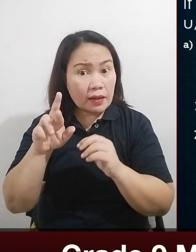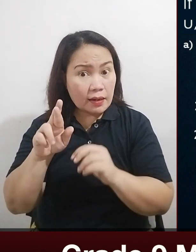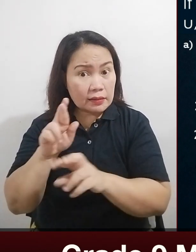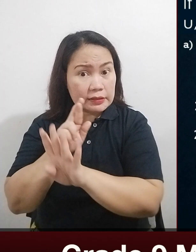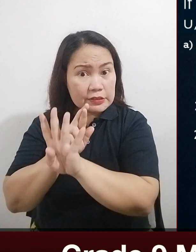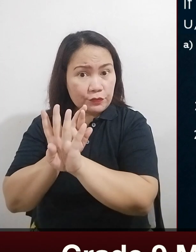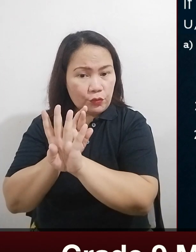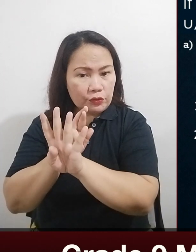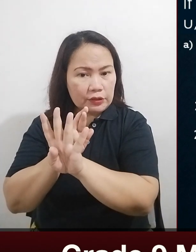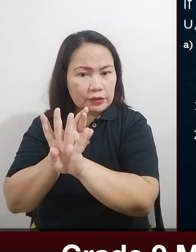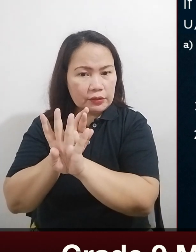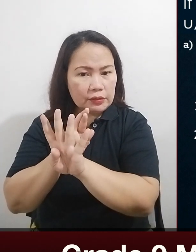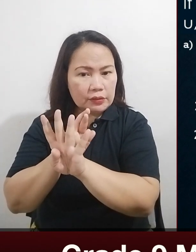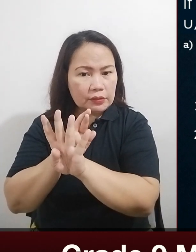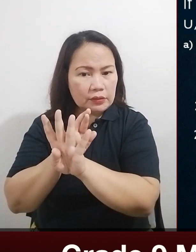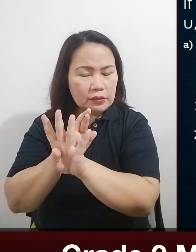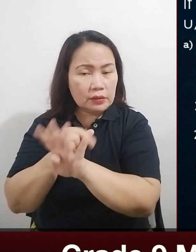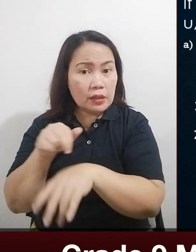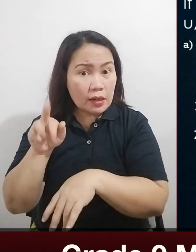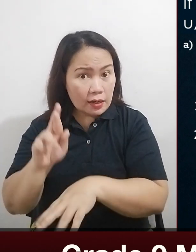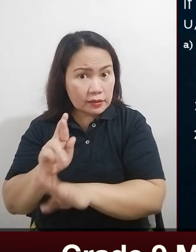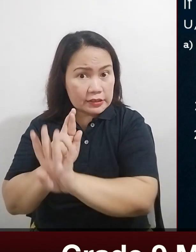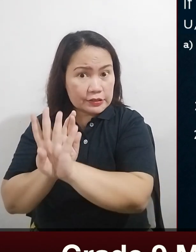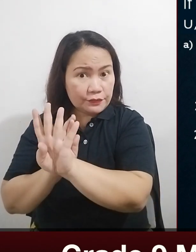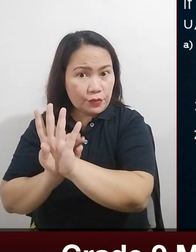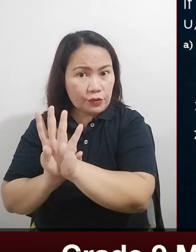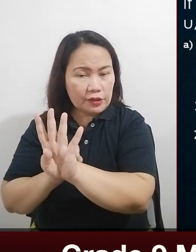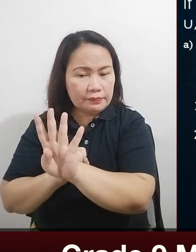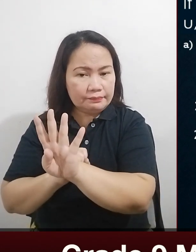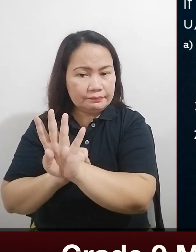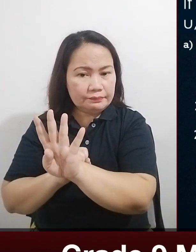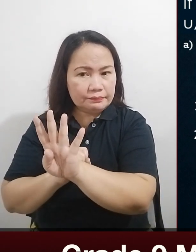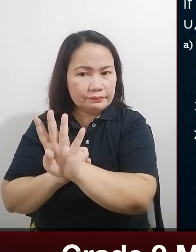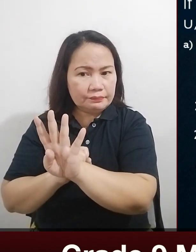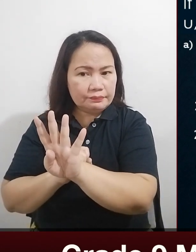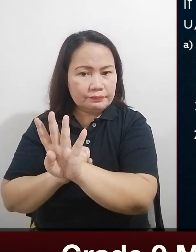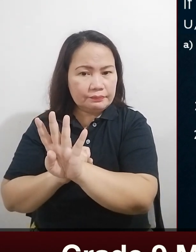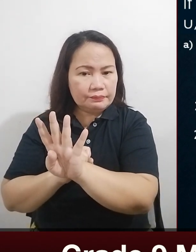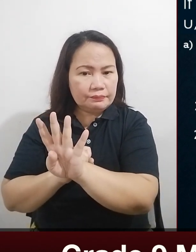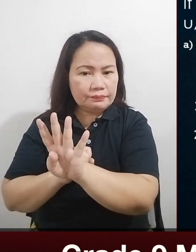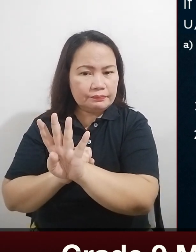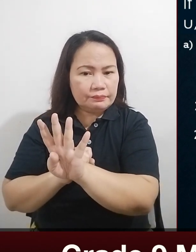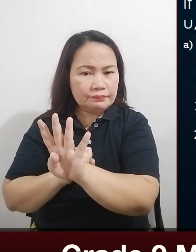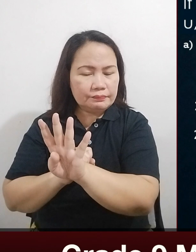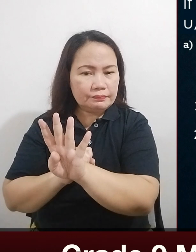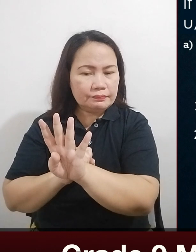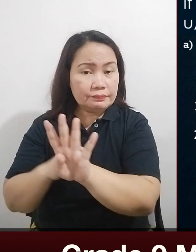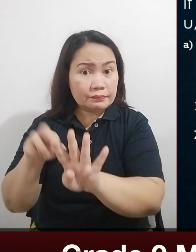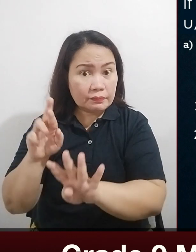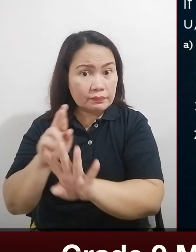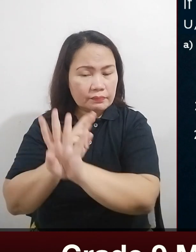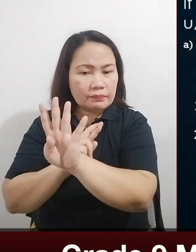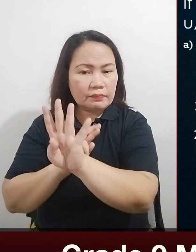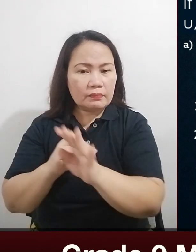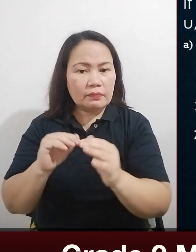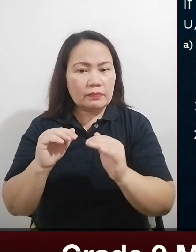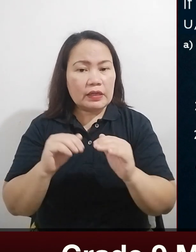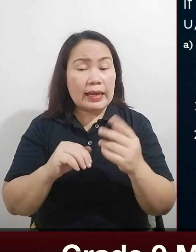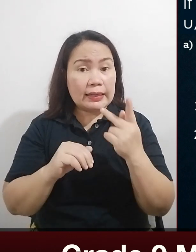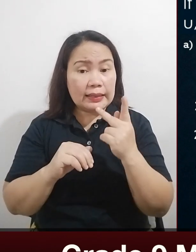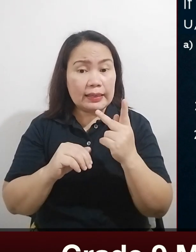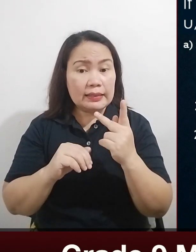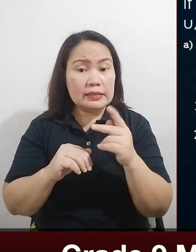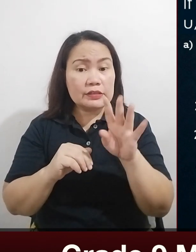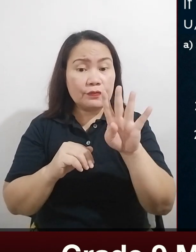ang r natin is 4. So, ito yung ano natin, di ba, equation kanina. So, ito yon. Ang r natin